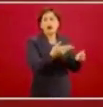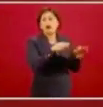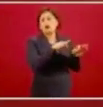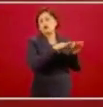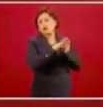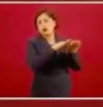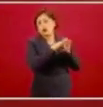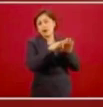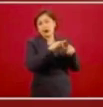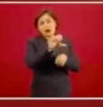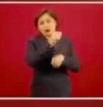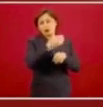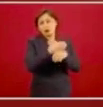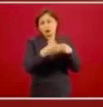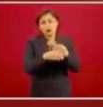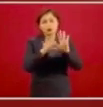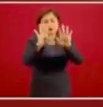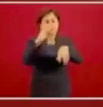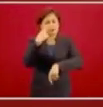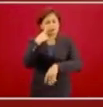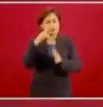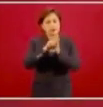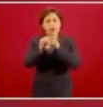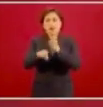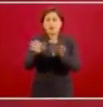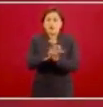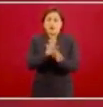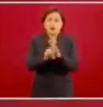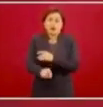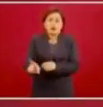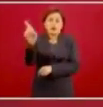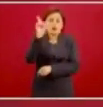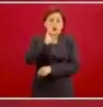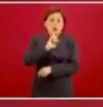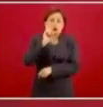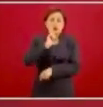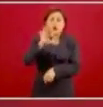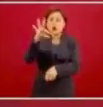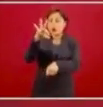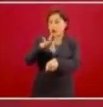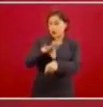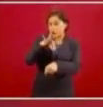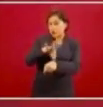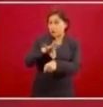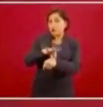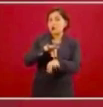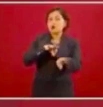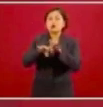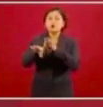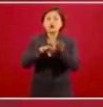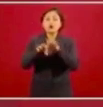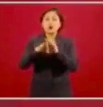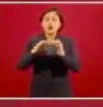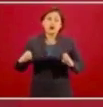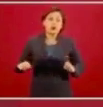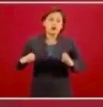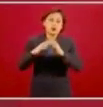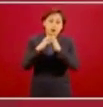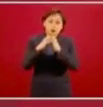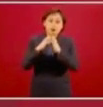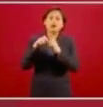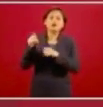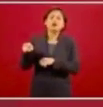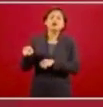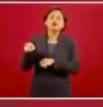okay, let me illustrate this by an example. Let's say we have a doctor who is a specialist in intensive care and